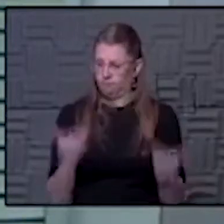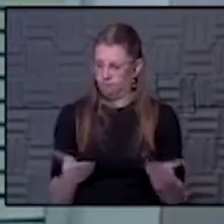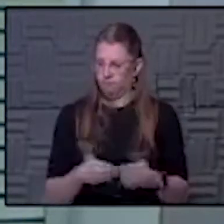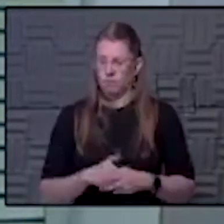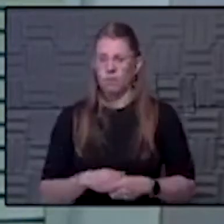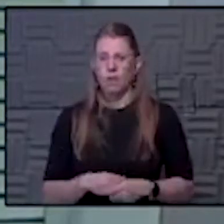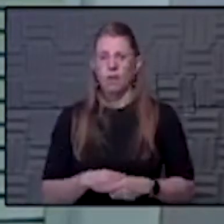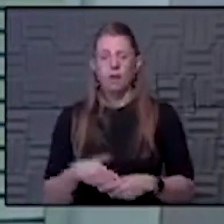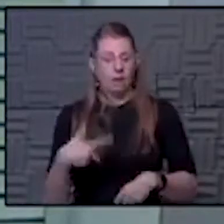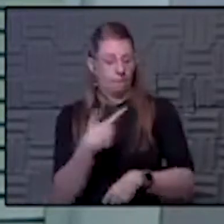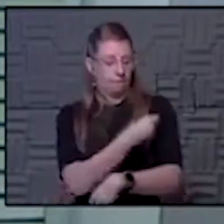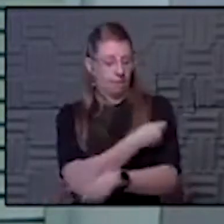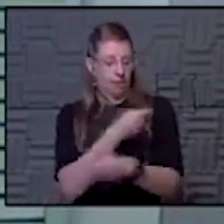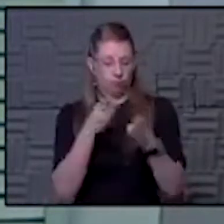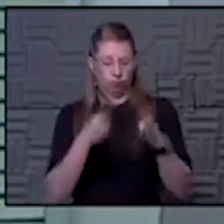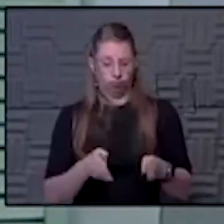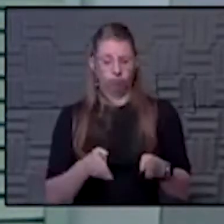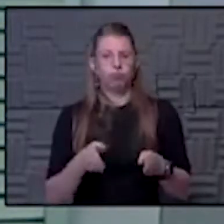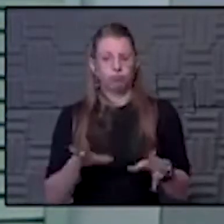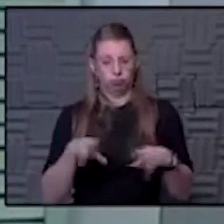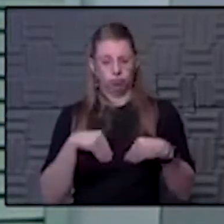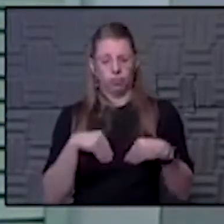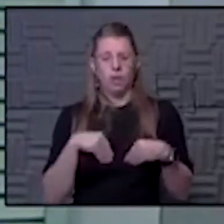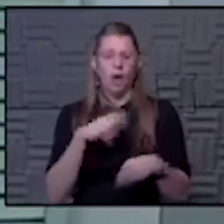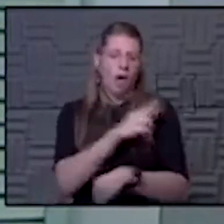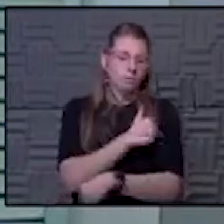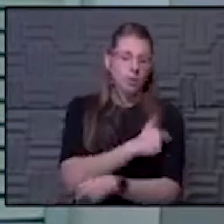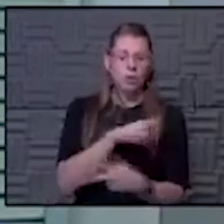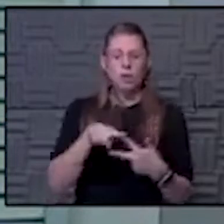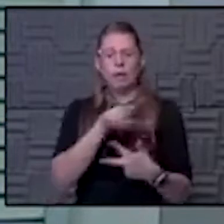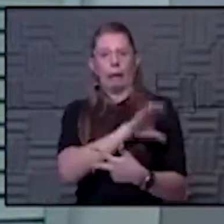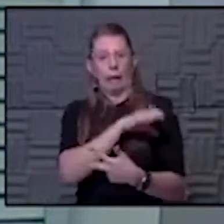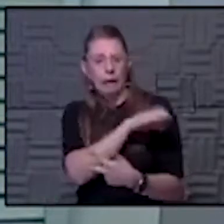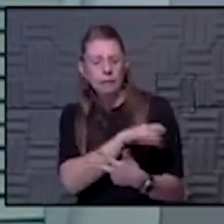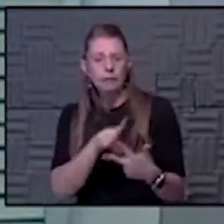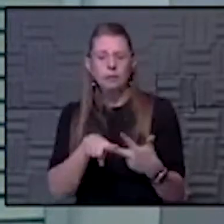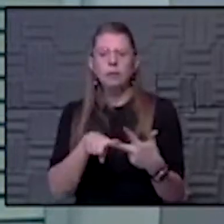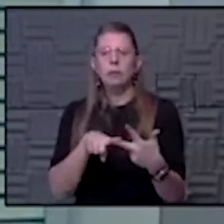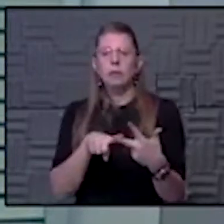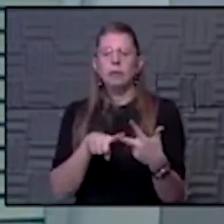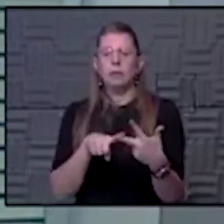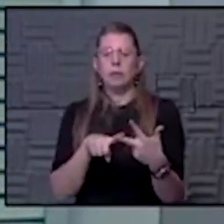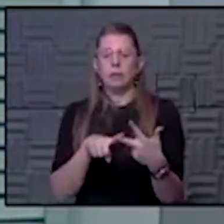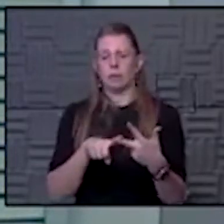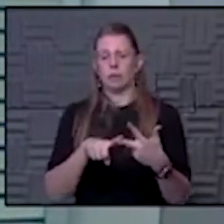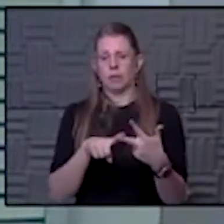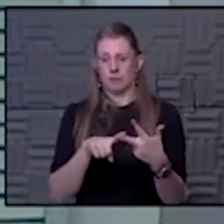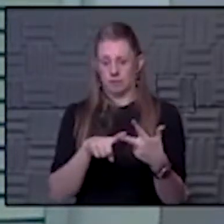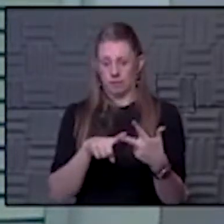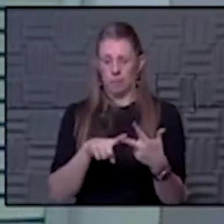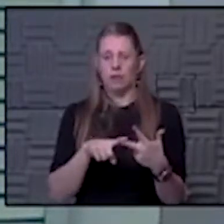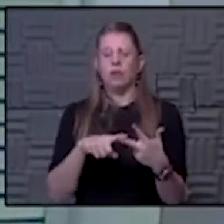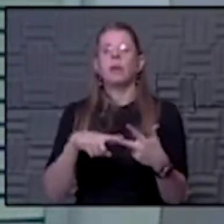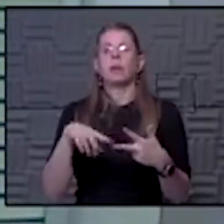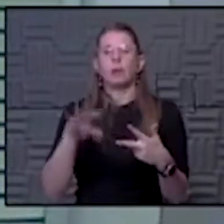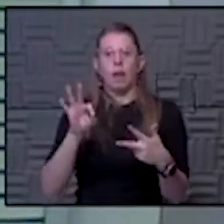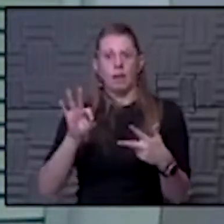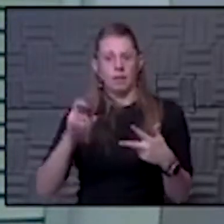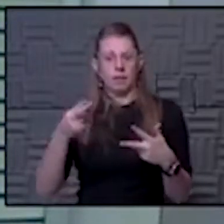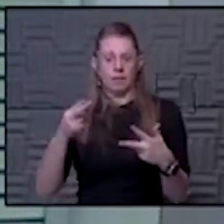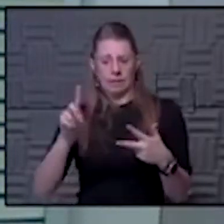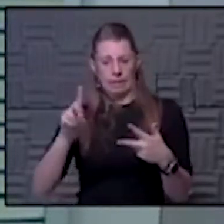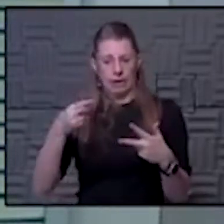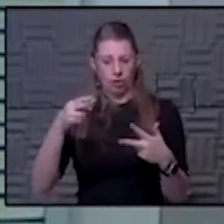can be hospitals, clinics, can be FQHCs, the federally qualified health centers. So